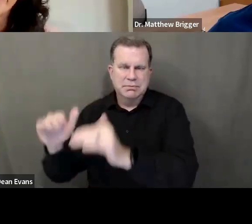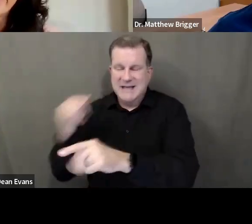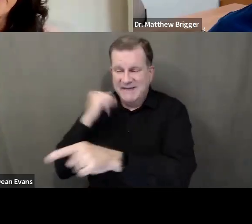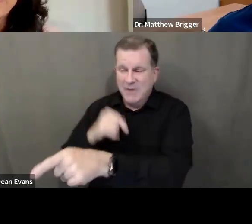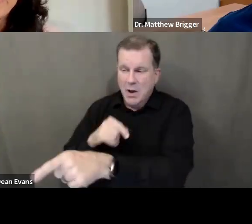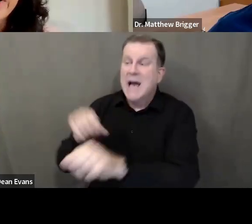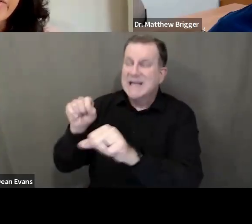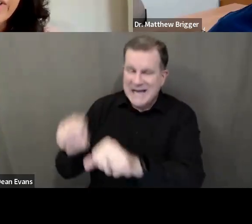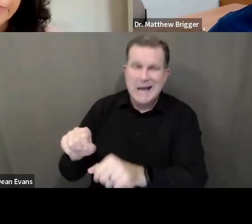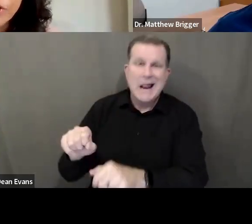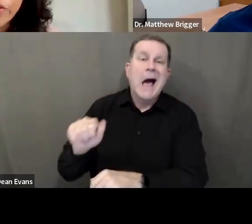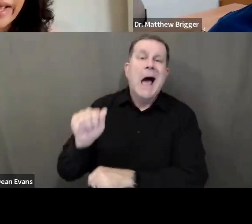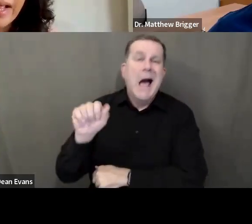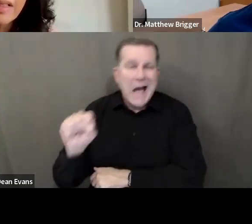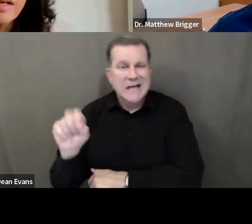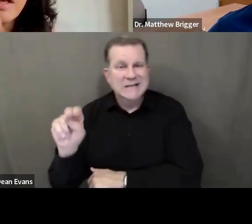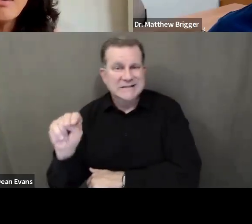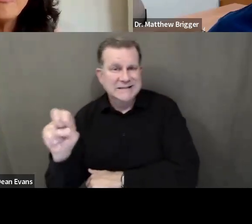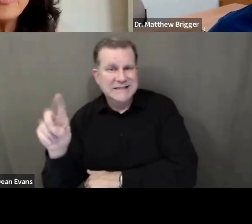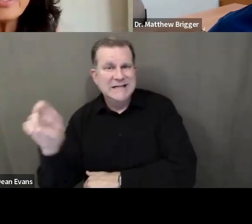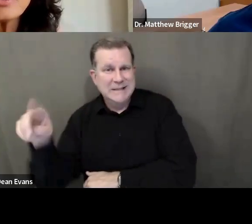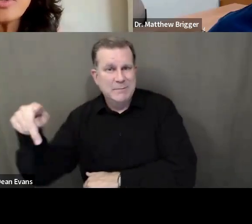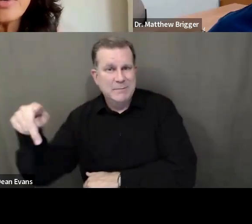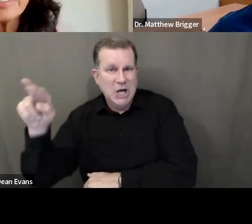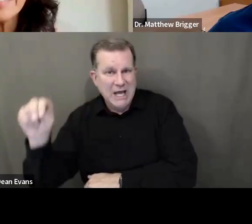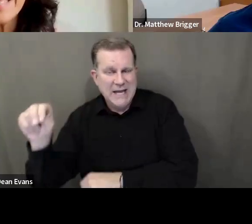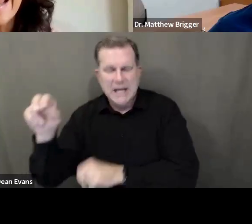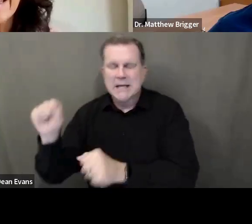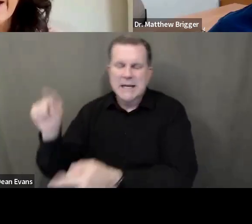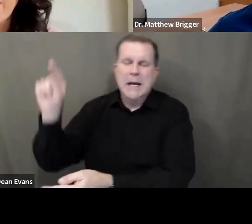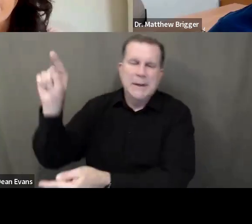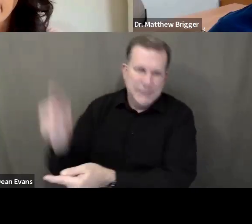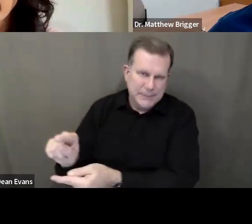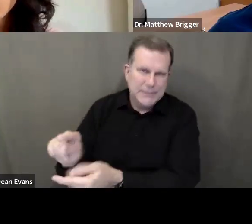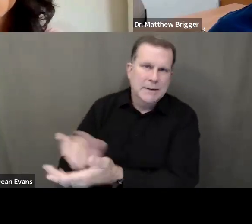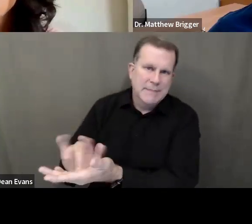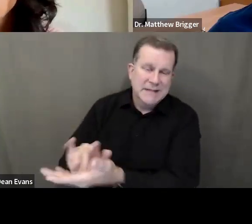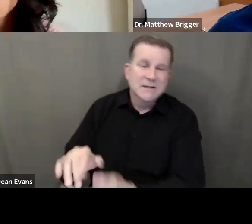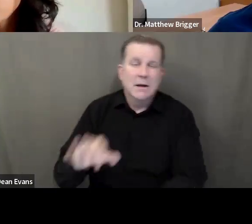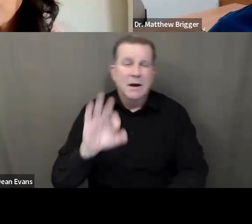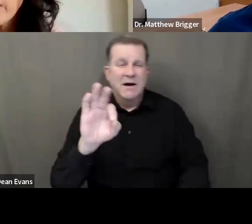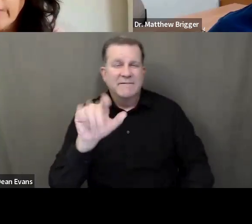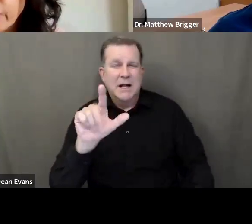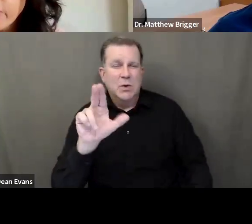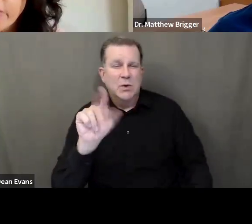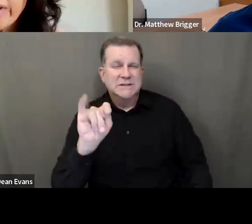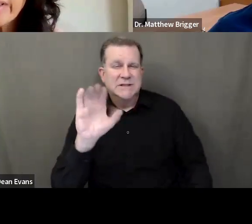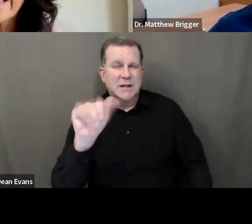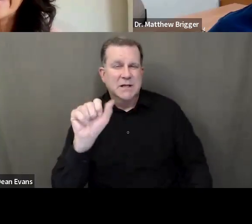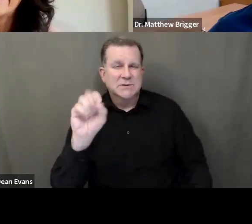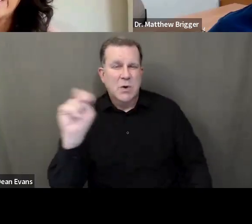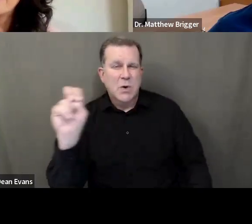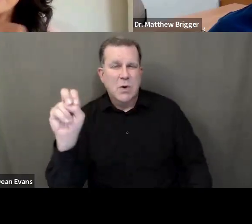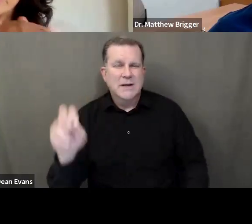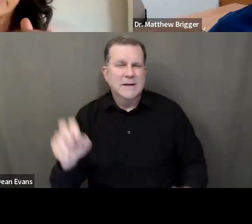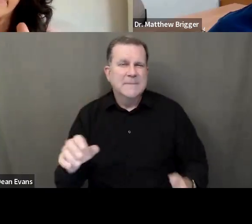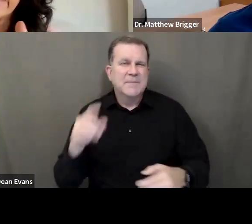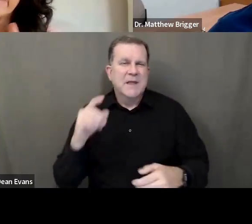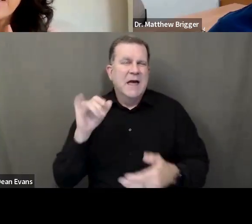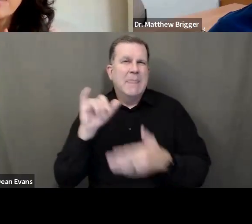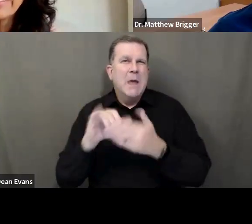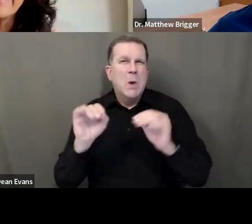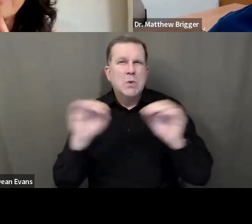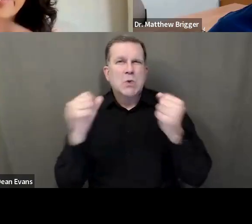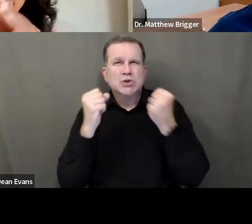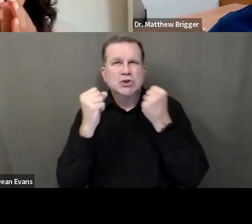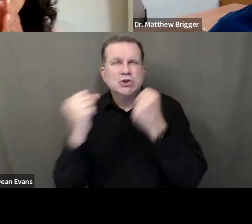child is showing improvement in respiratory health. Fluticasone is an anti-inflammatory. There is no strong literature that it helps